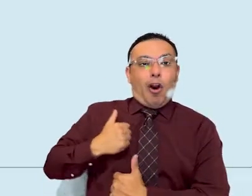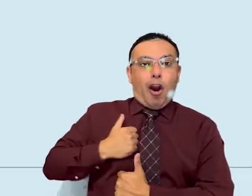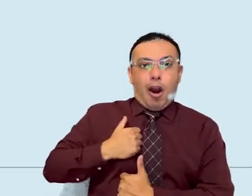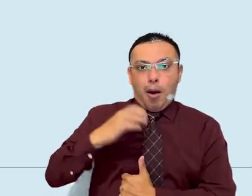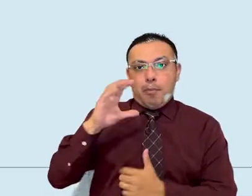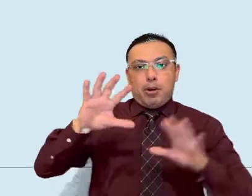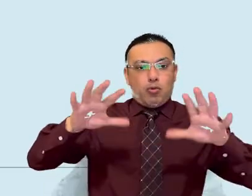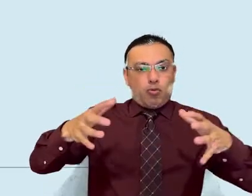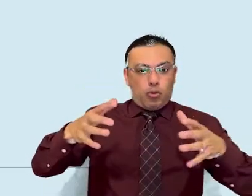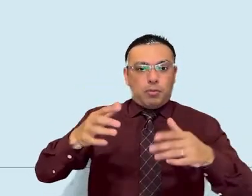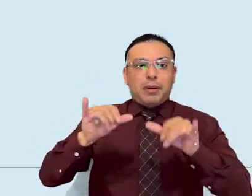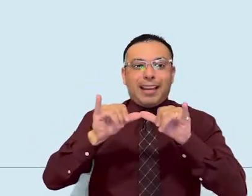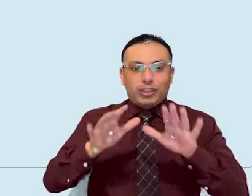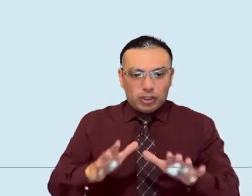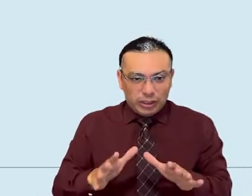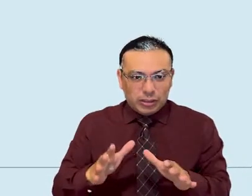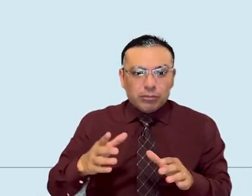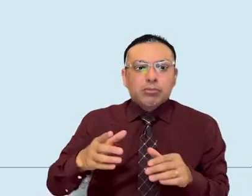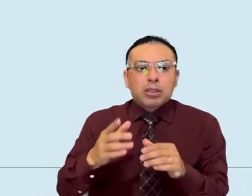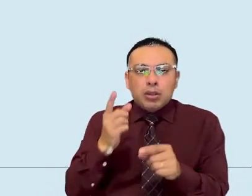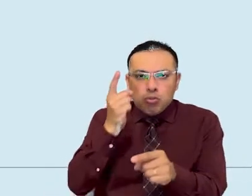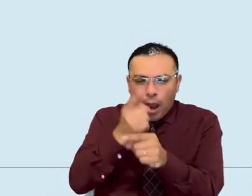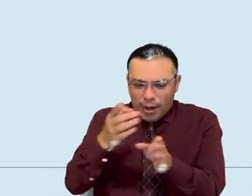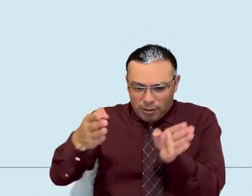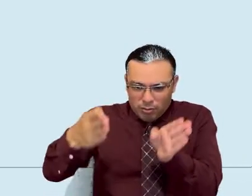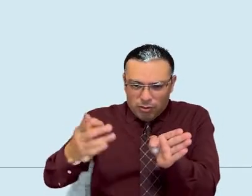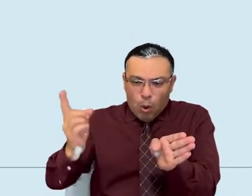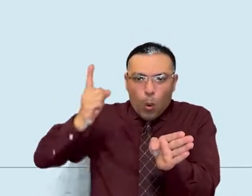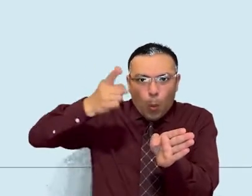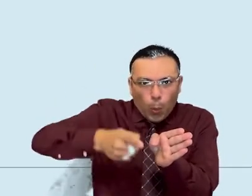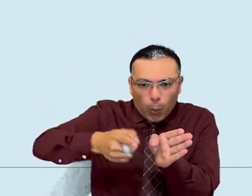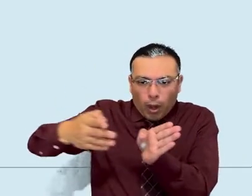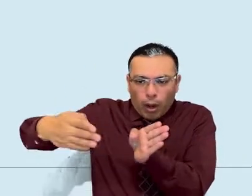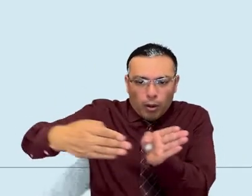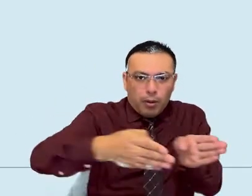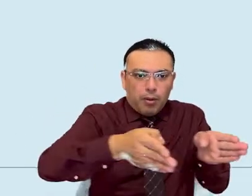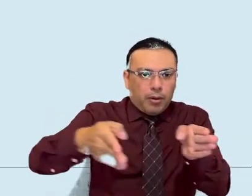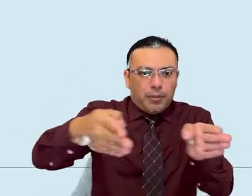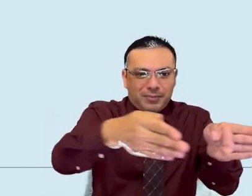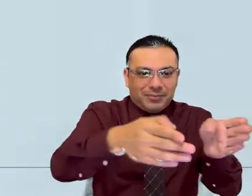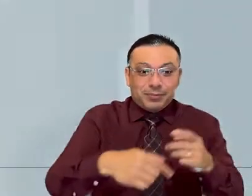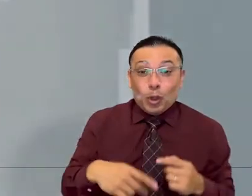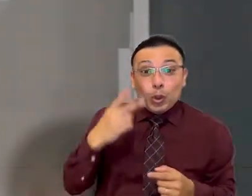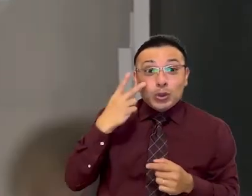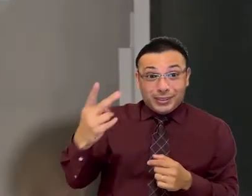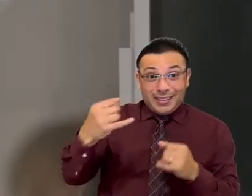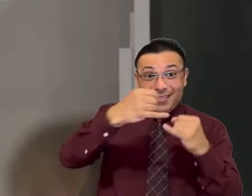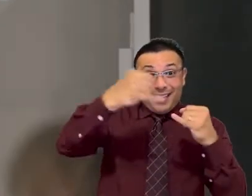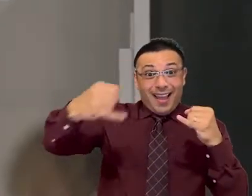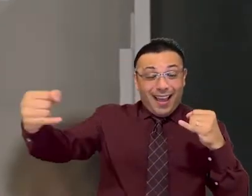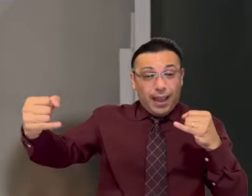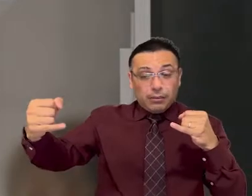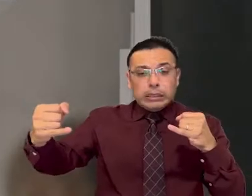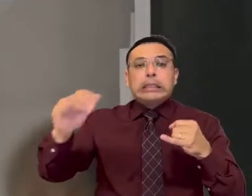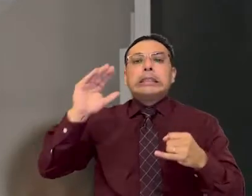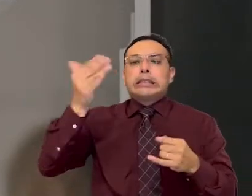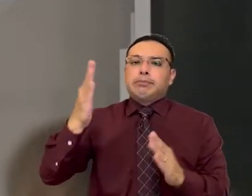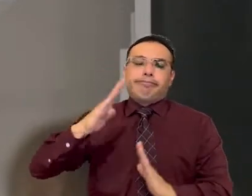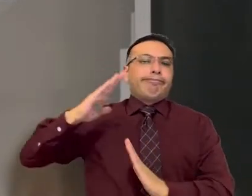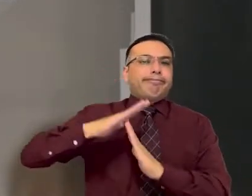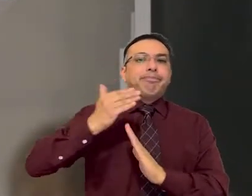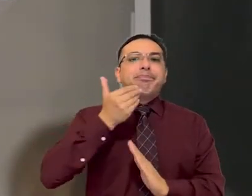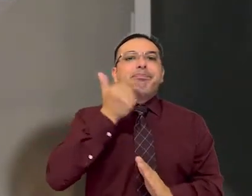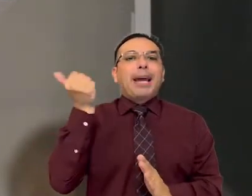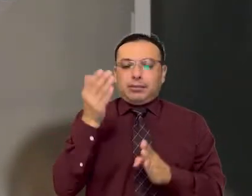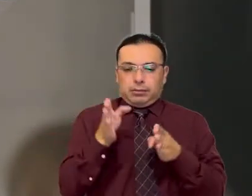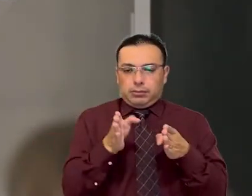install within that. And so the line you see represents our assessment of the most suitable cable path within